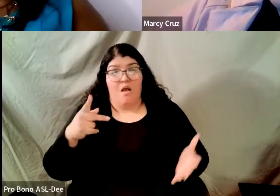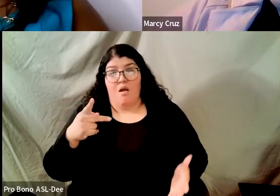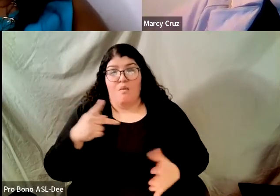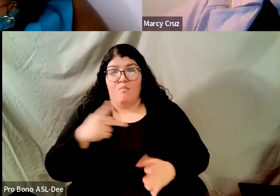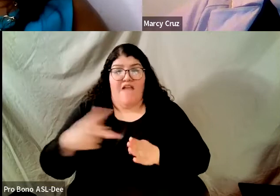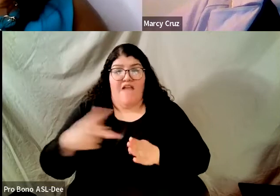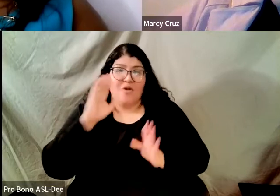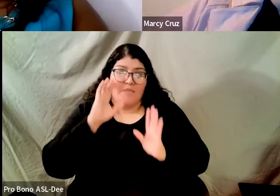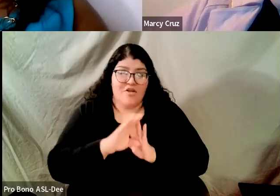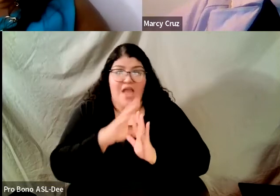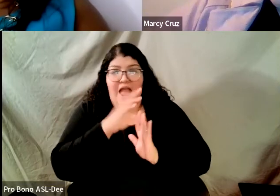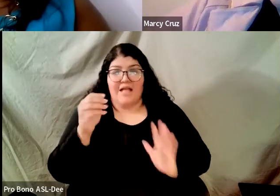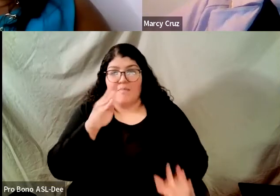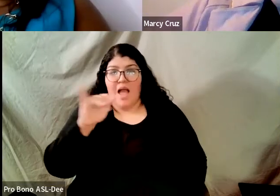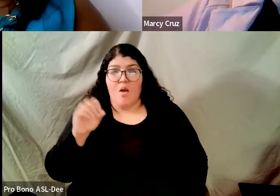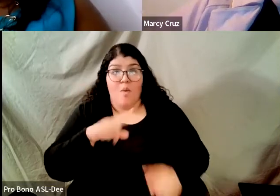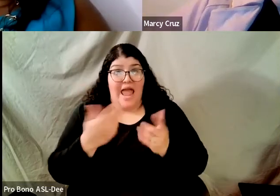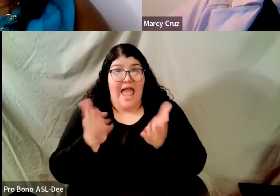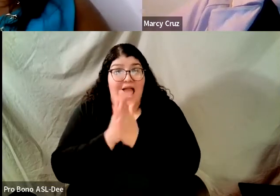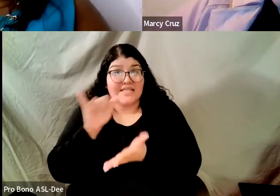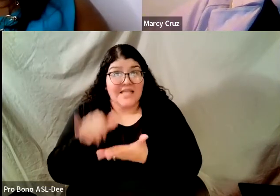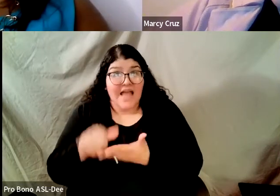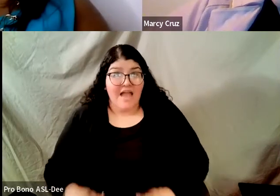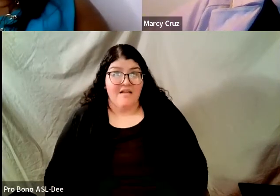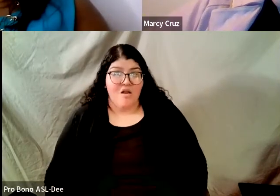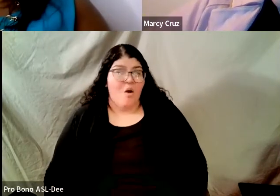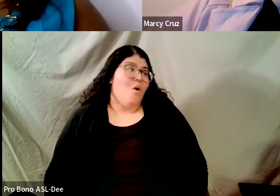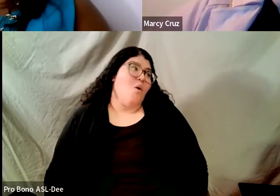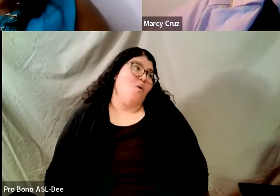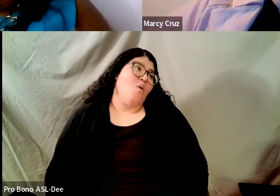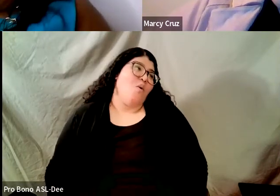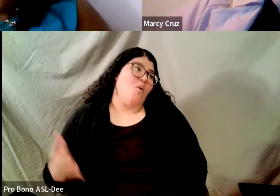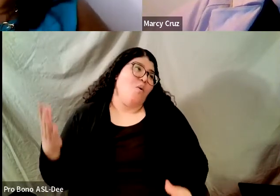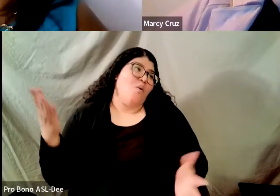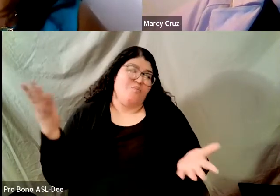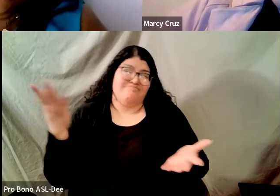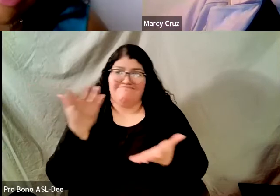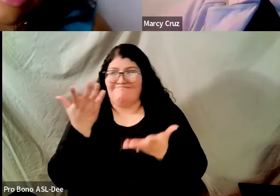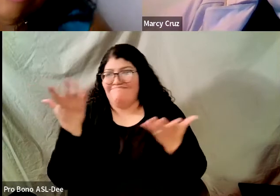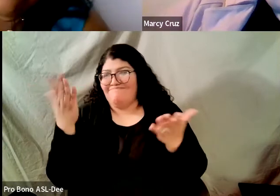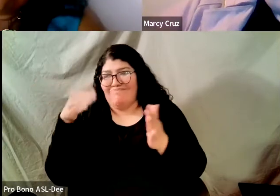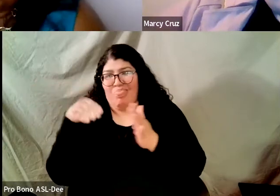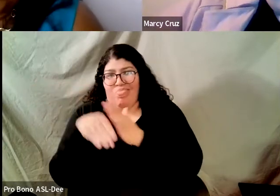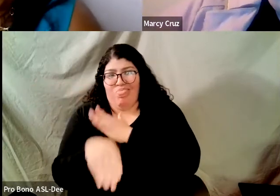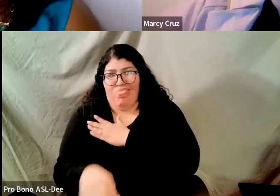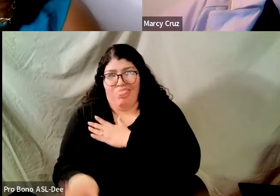And sometimes when I ask that, everything goes downhill. So people need